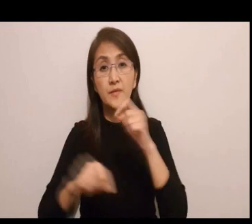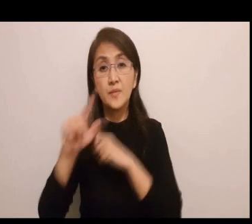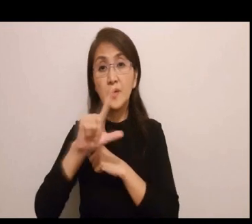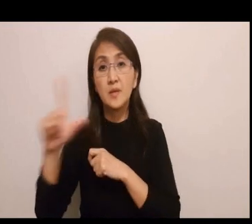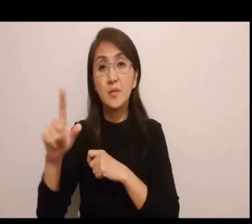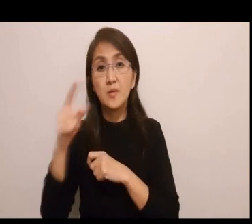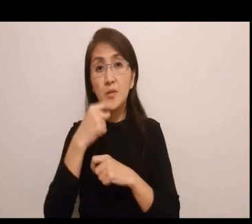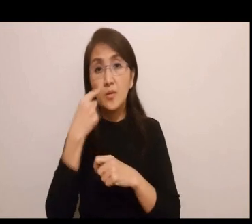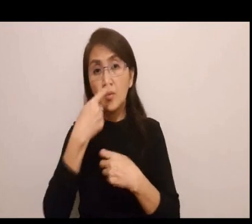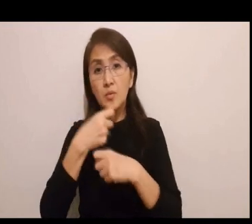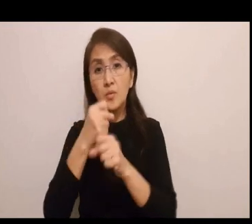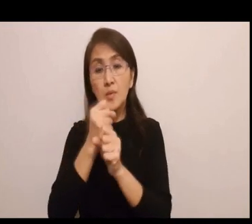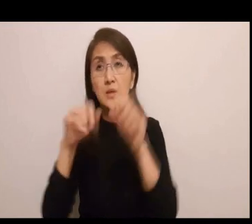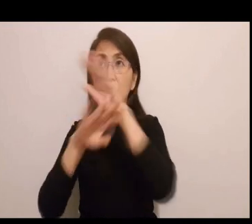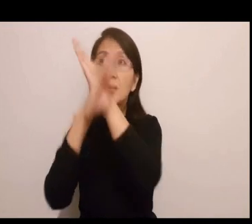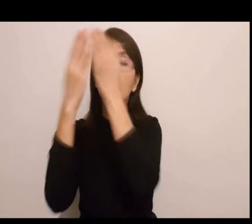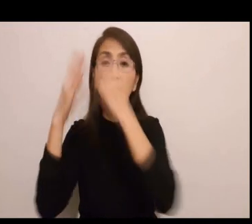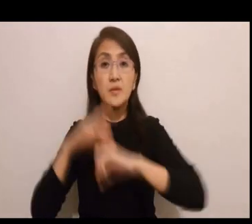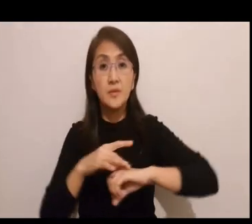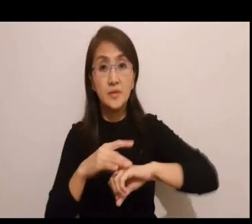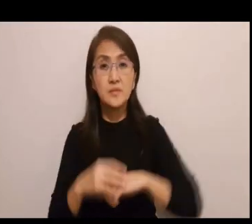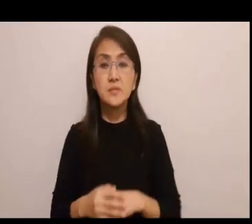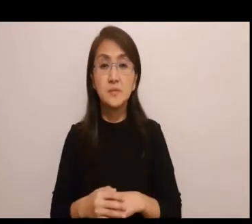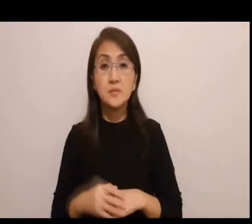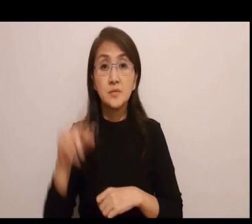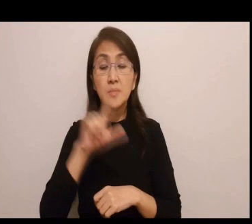Our help is from the Lord, who made heaven and earth.